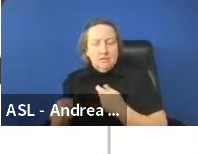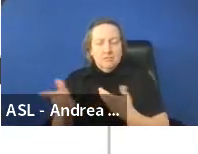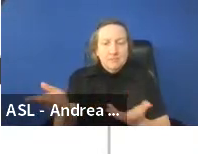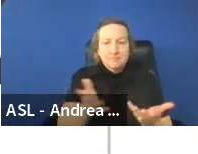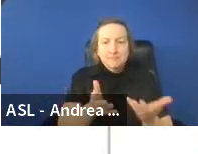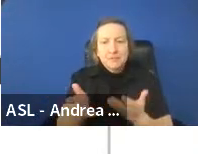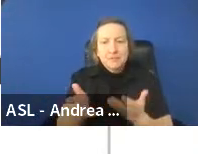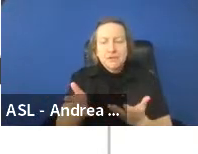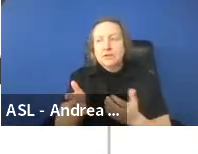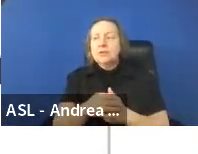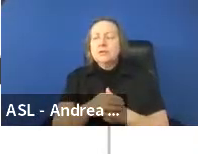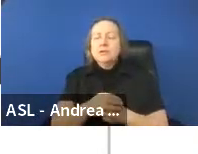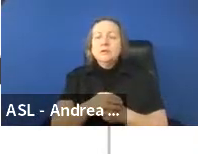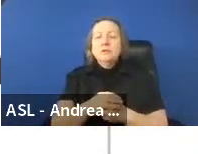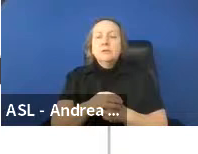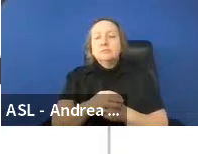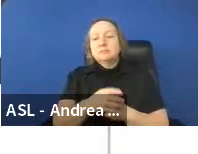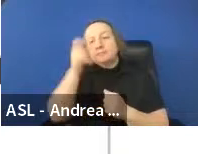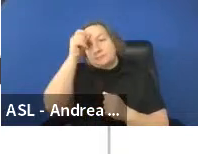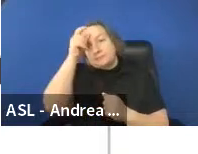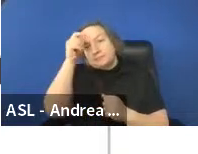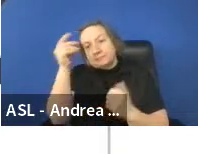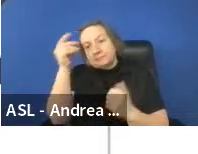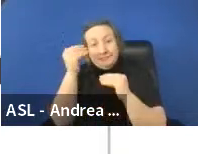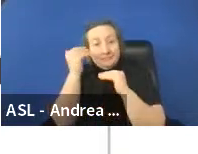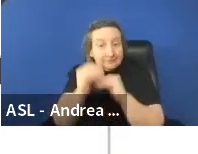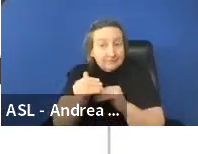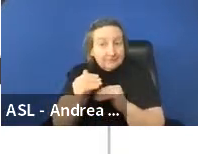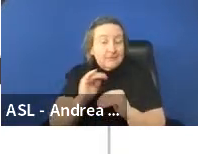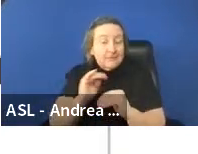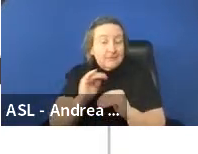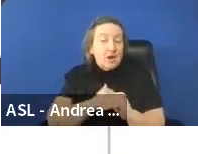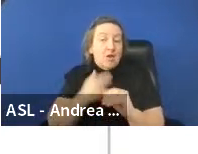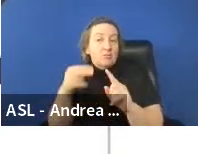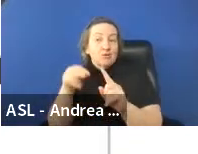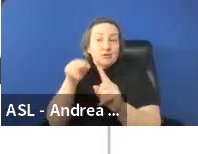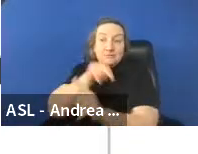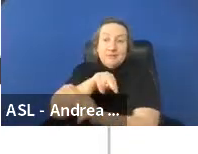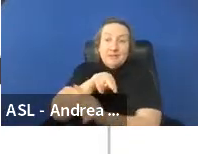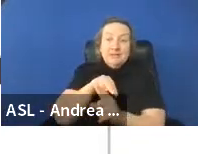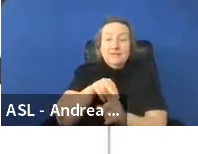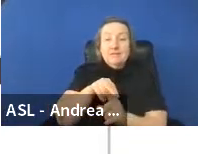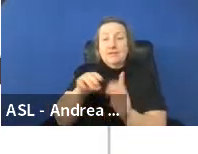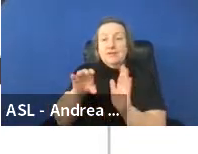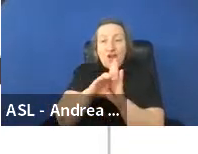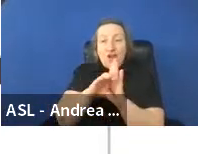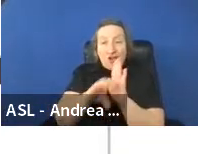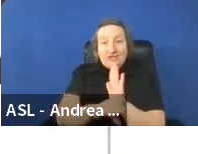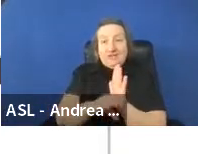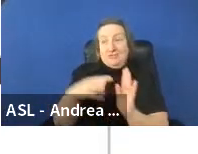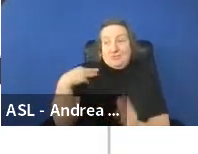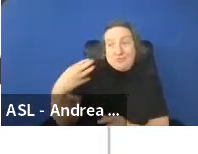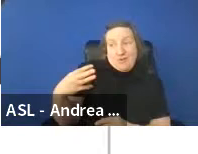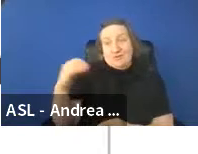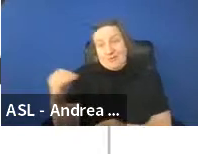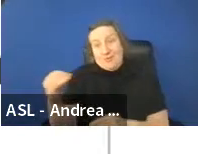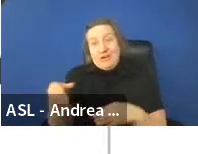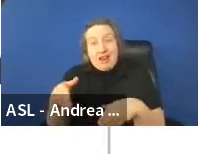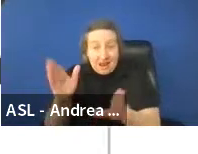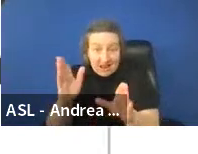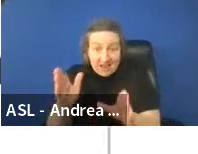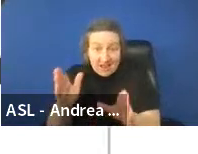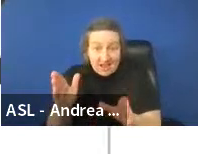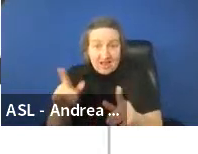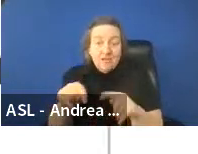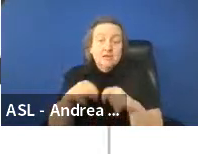think within the constraints of what our prospective constitutions allow, the team